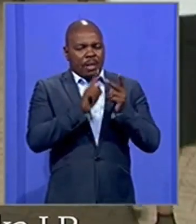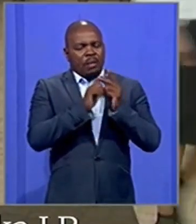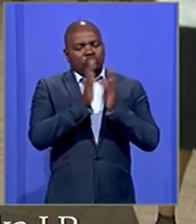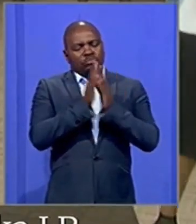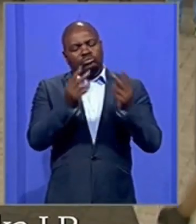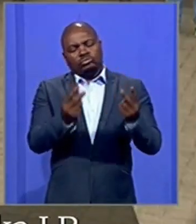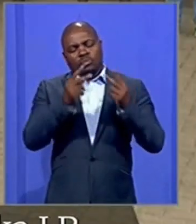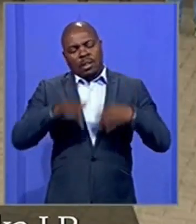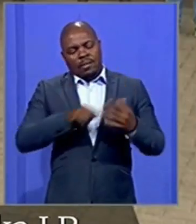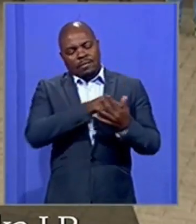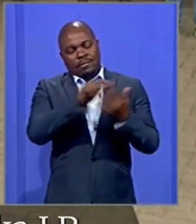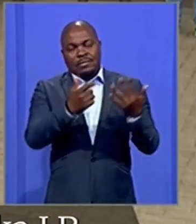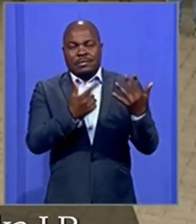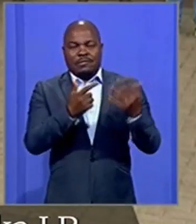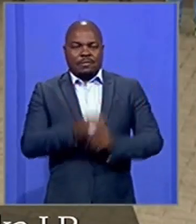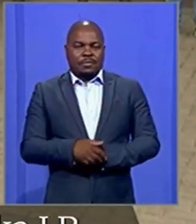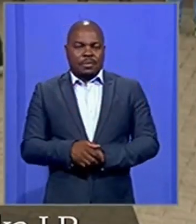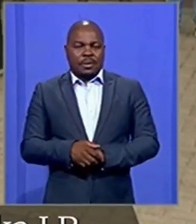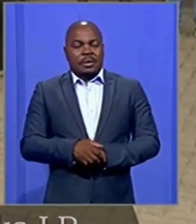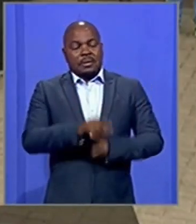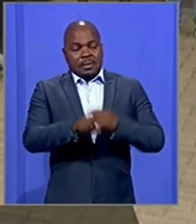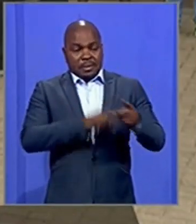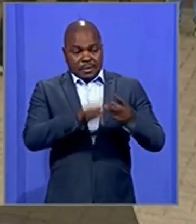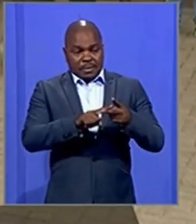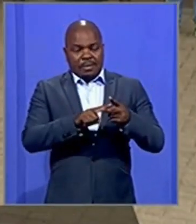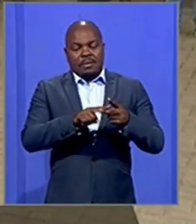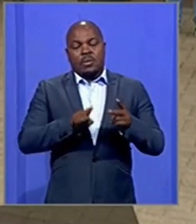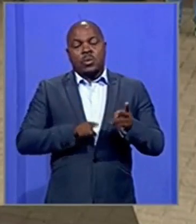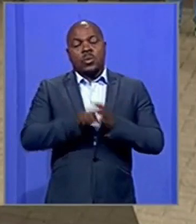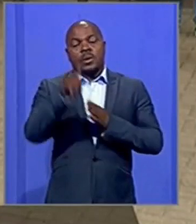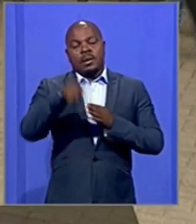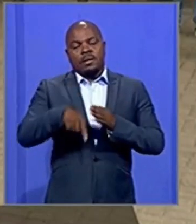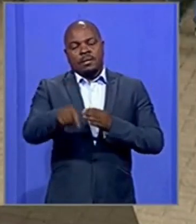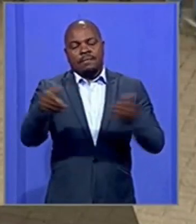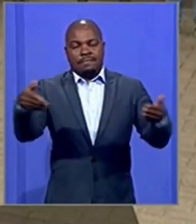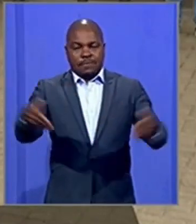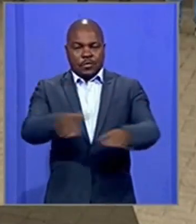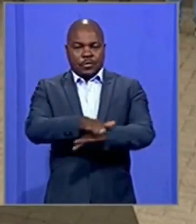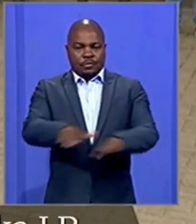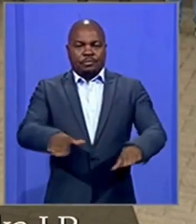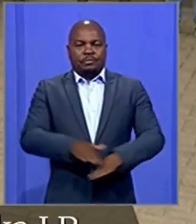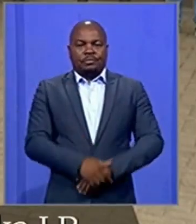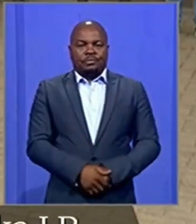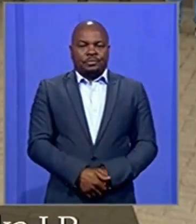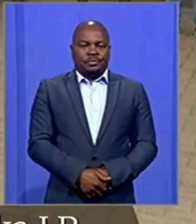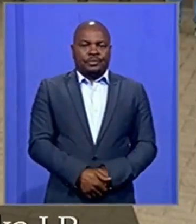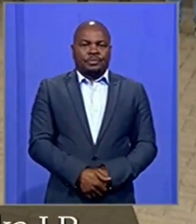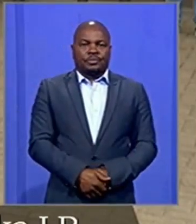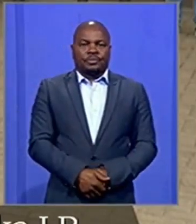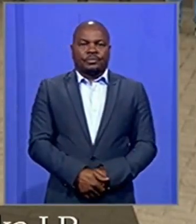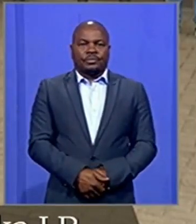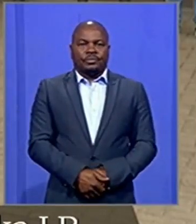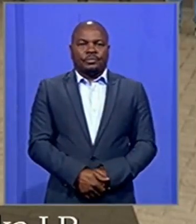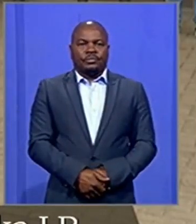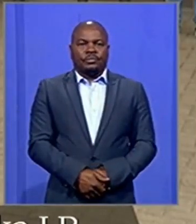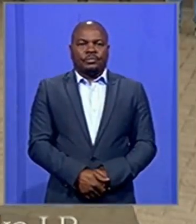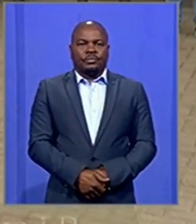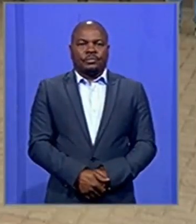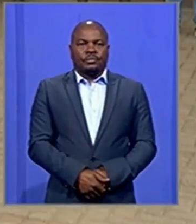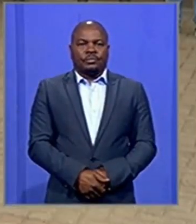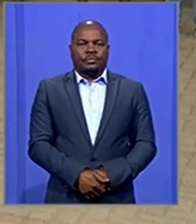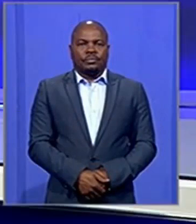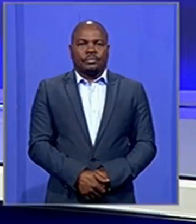segopotso. Tirelo ya segopotso e tlo latela ke poloko mo mafelelong a beke. Ke Mahlatse Phaladi ditabeng tša SABC